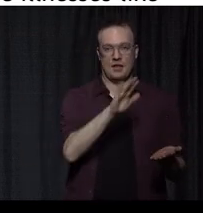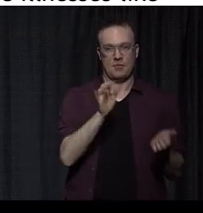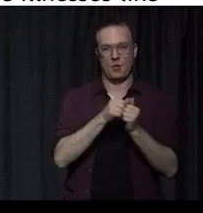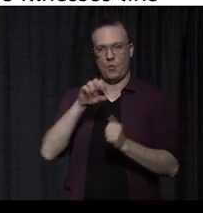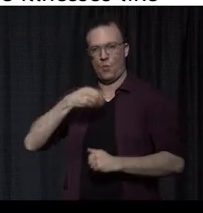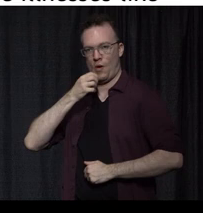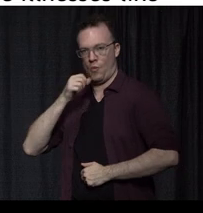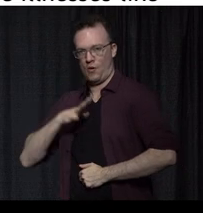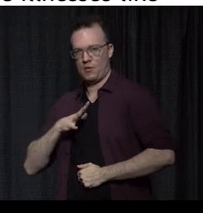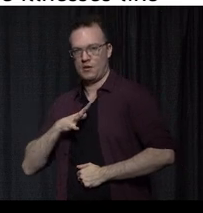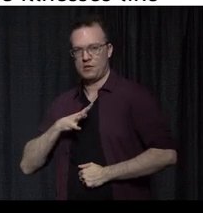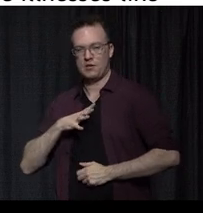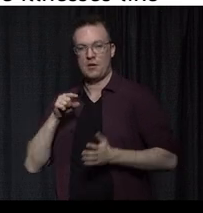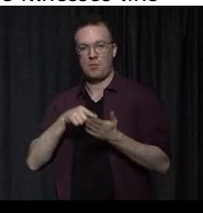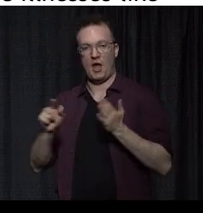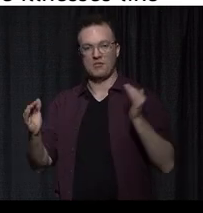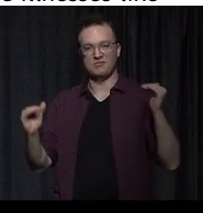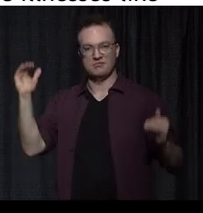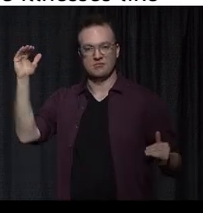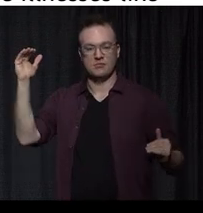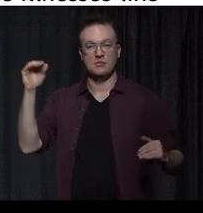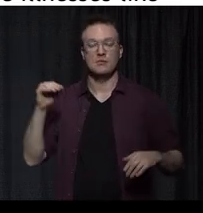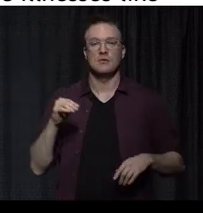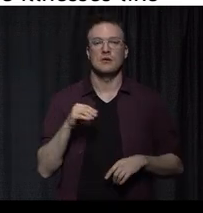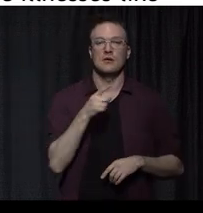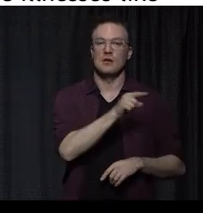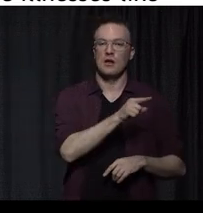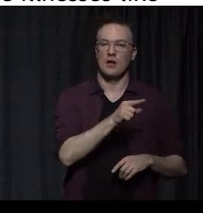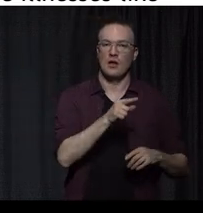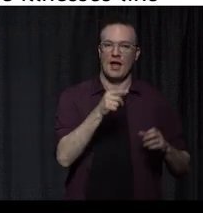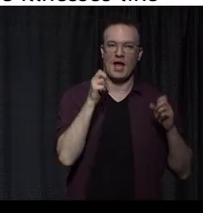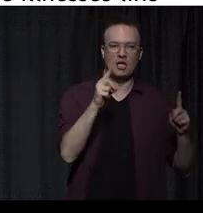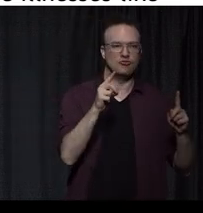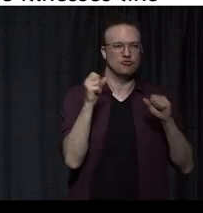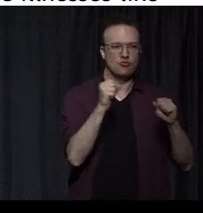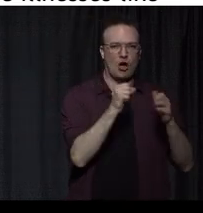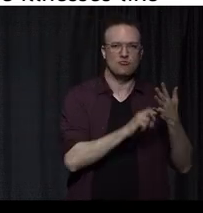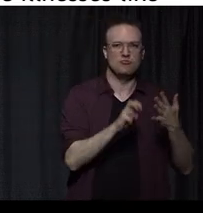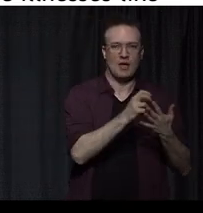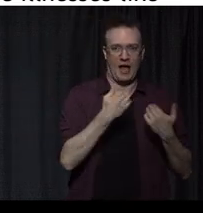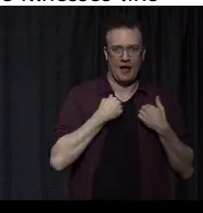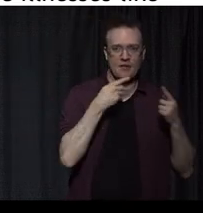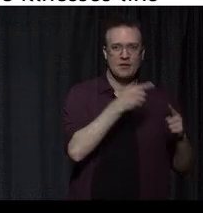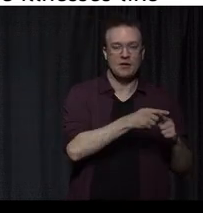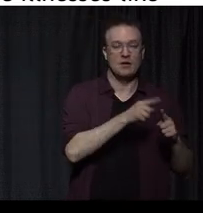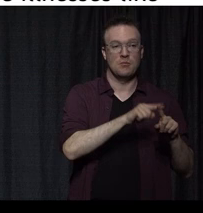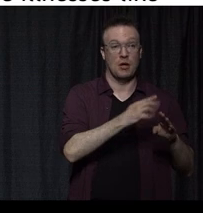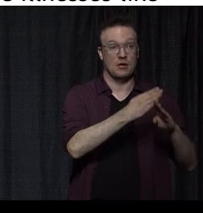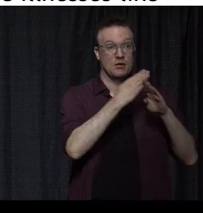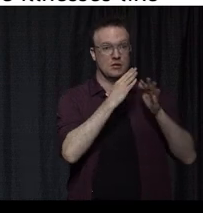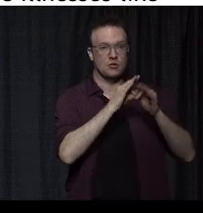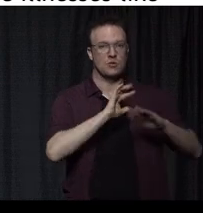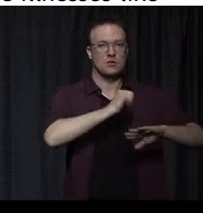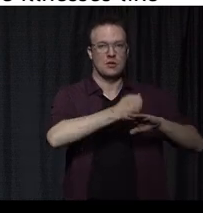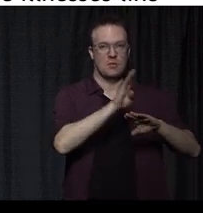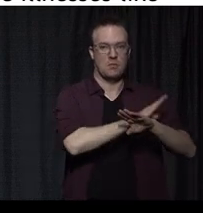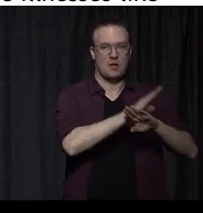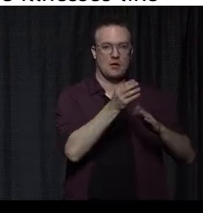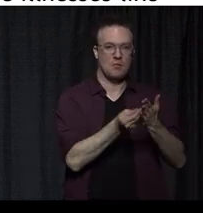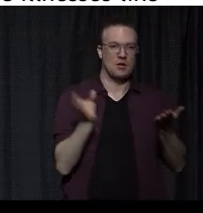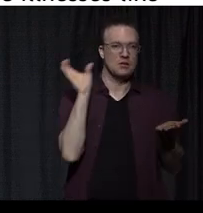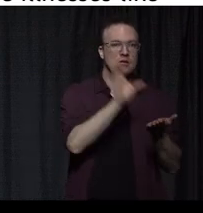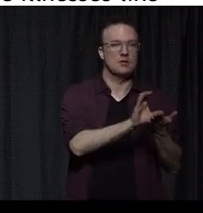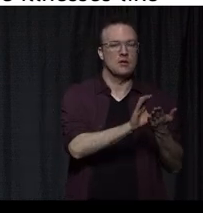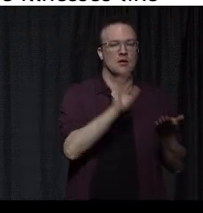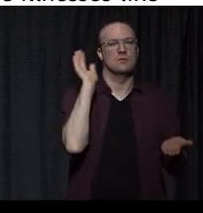women. Though they are highly educated, they face disproportionate barriers to entrepreneurial